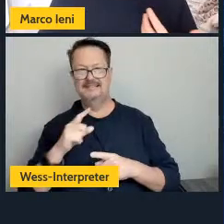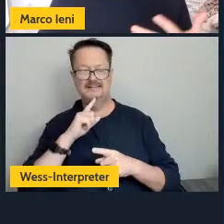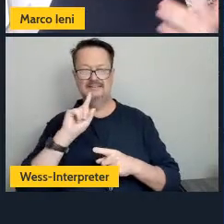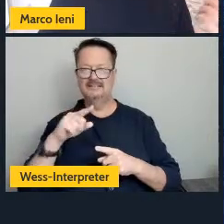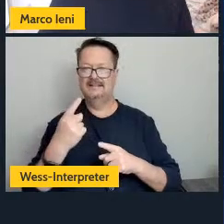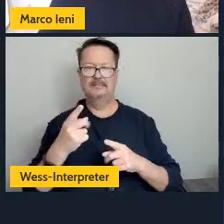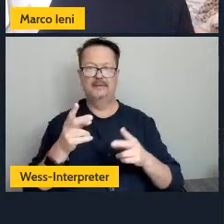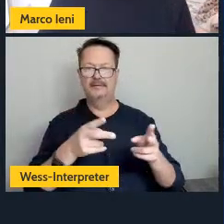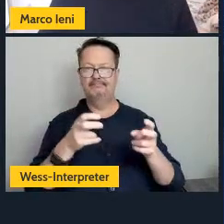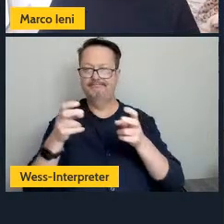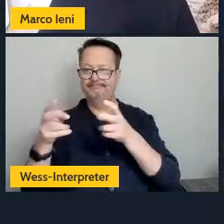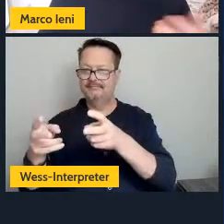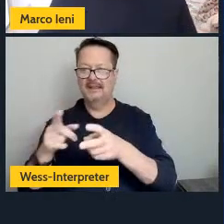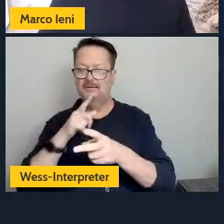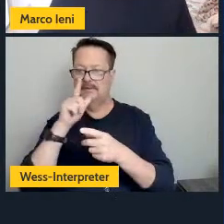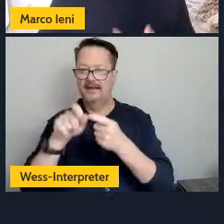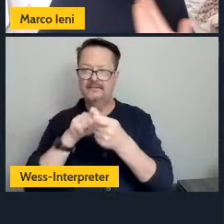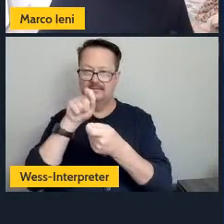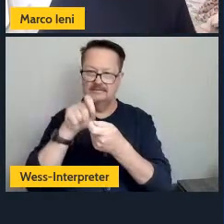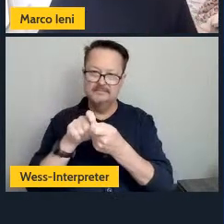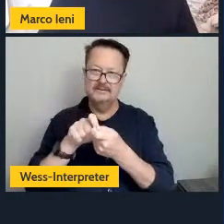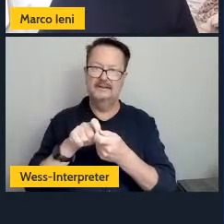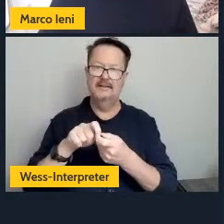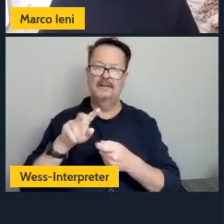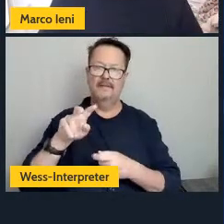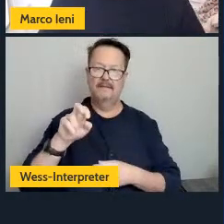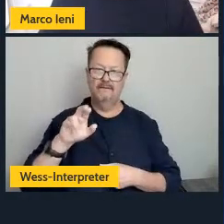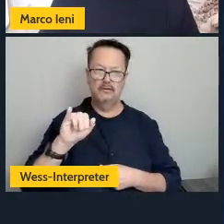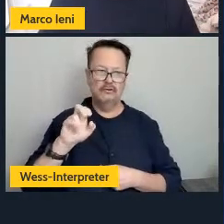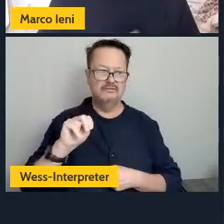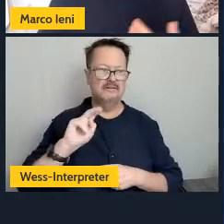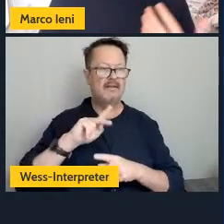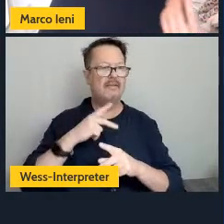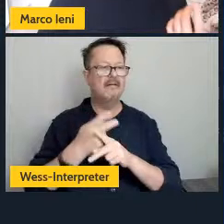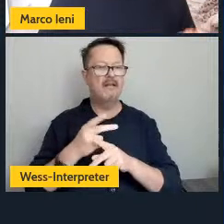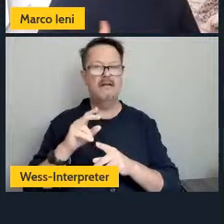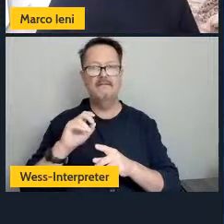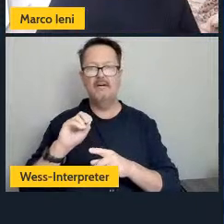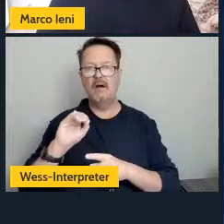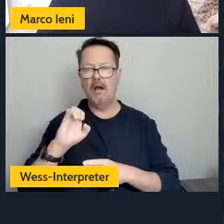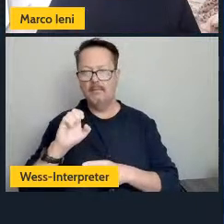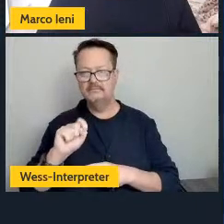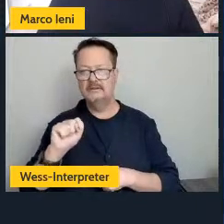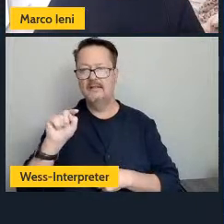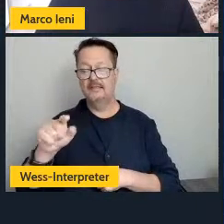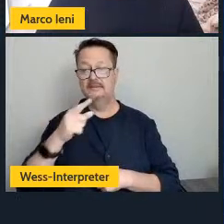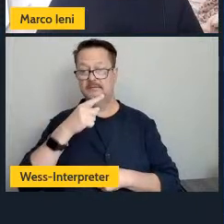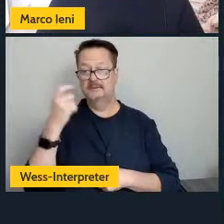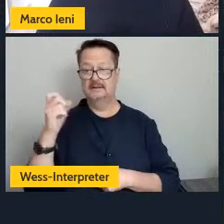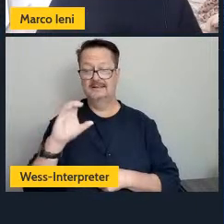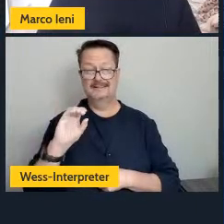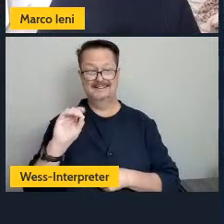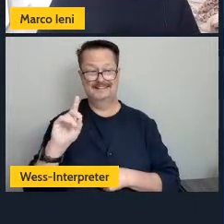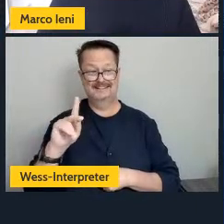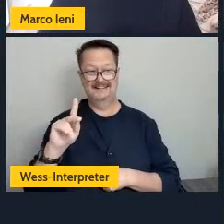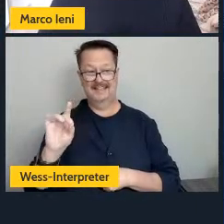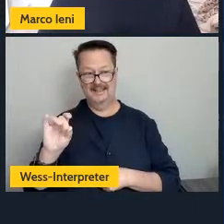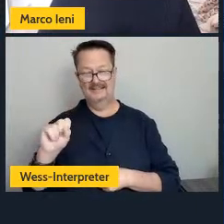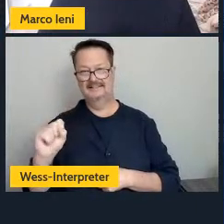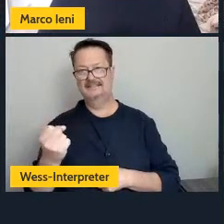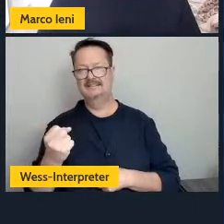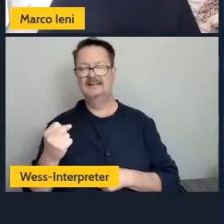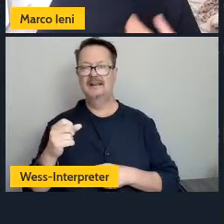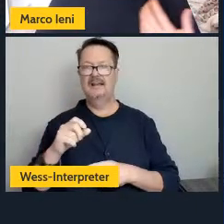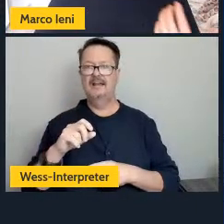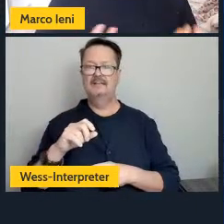to specify the version and the kind of the object. And this is because CDKs has a configuration file